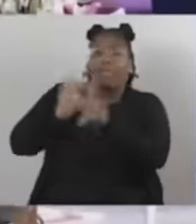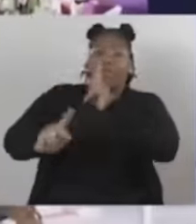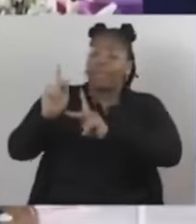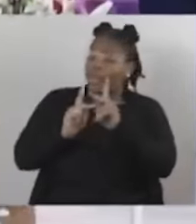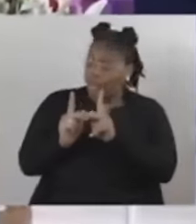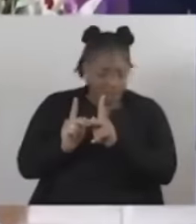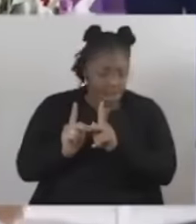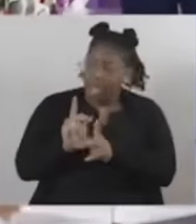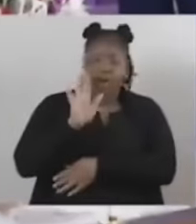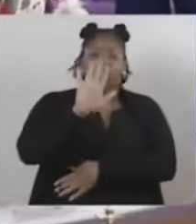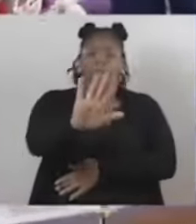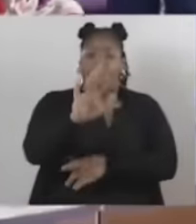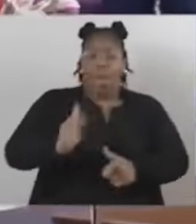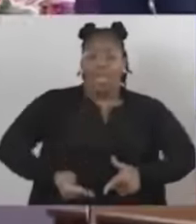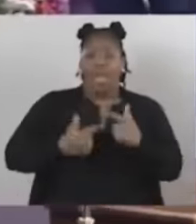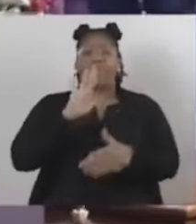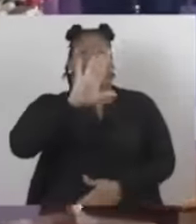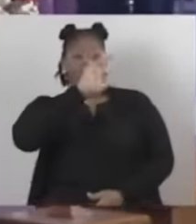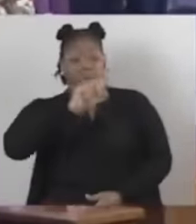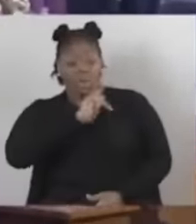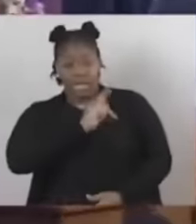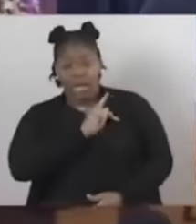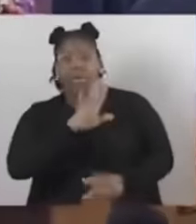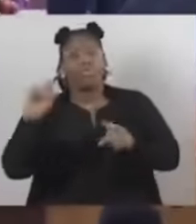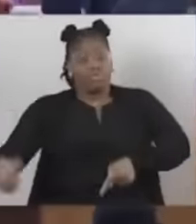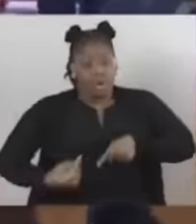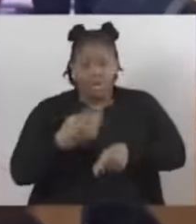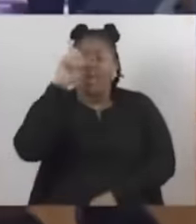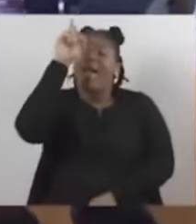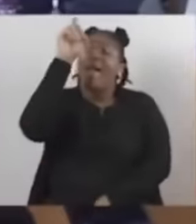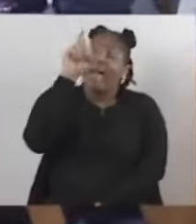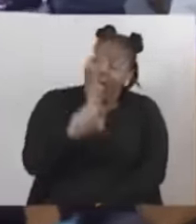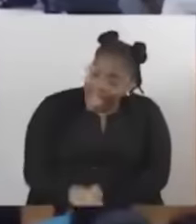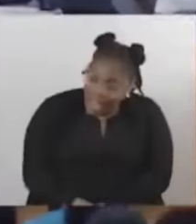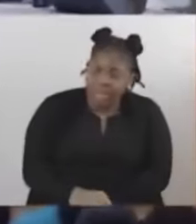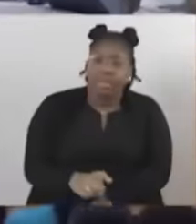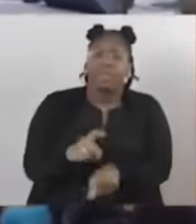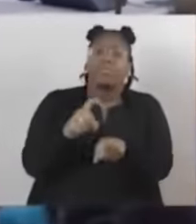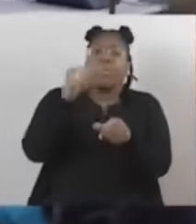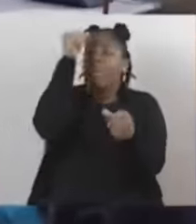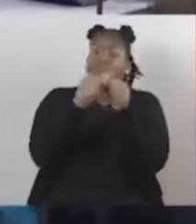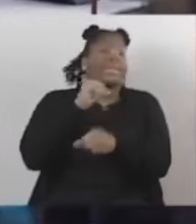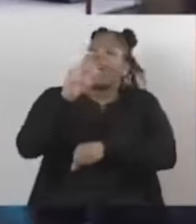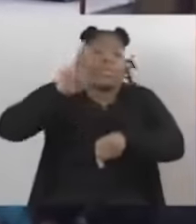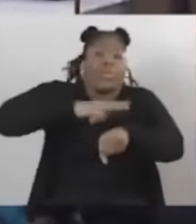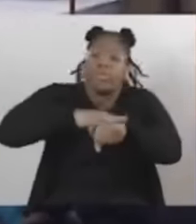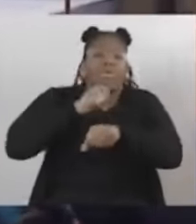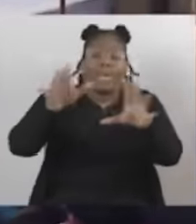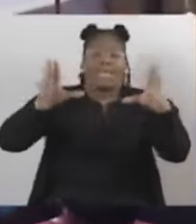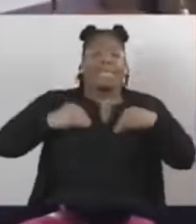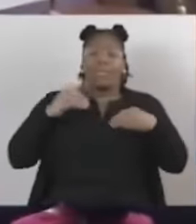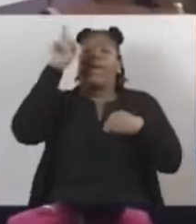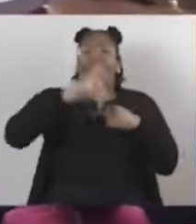that. No, it's your loose thread. And you got to stop treating it as a norm. Don't accept it. In